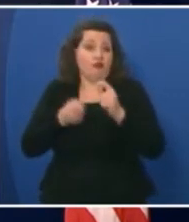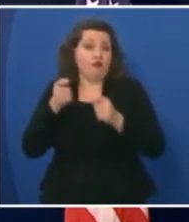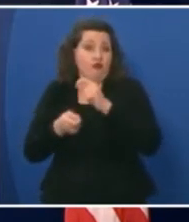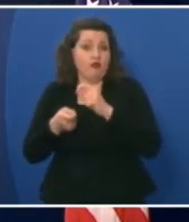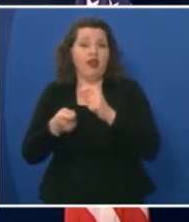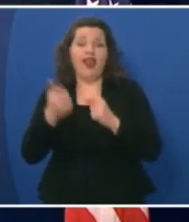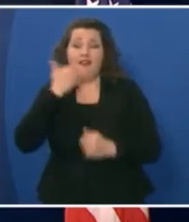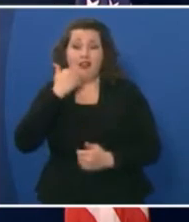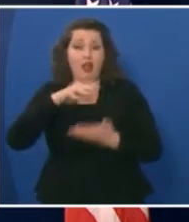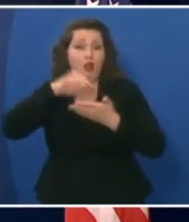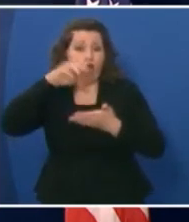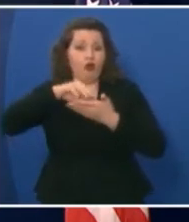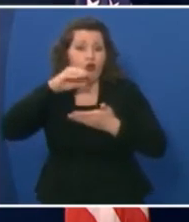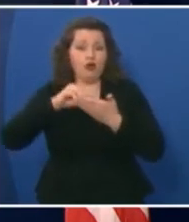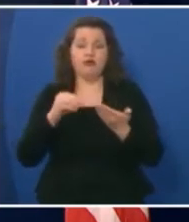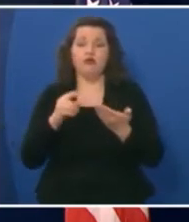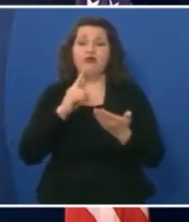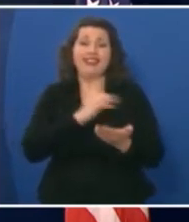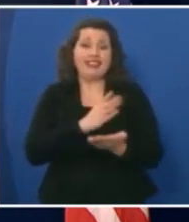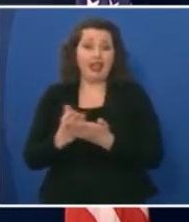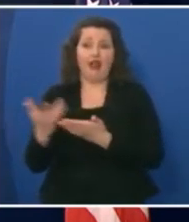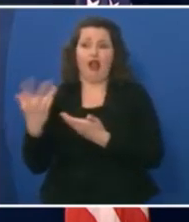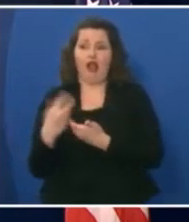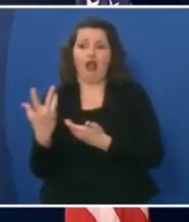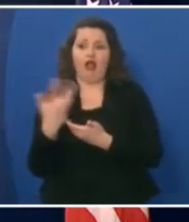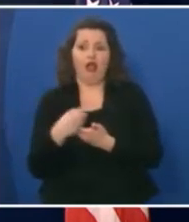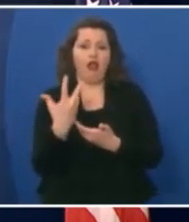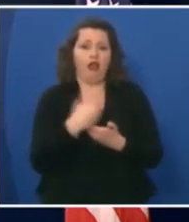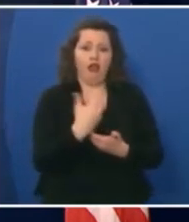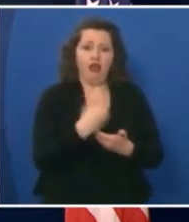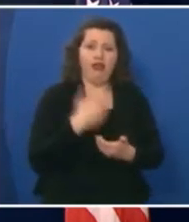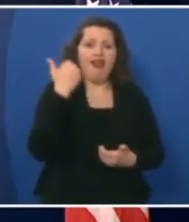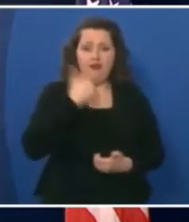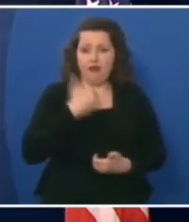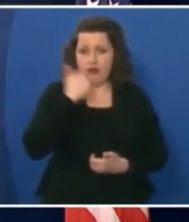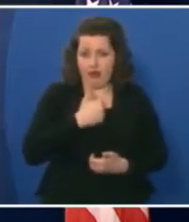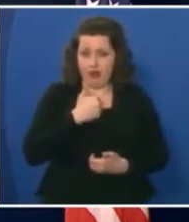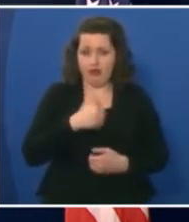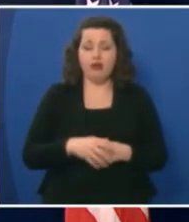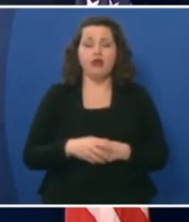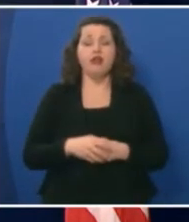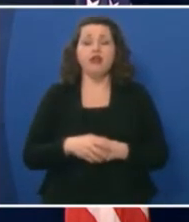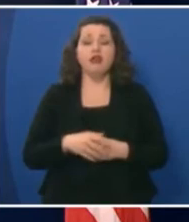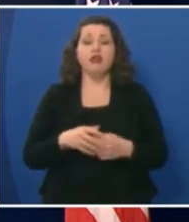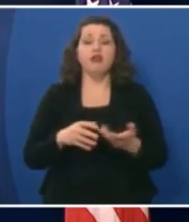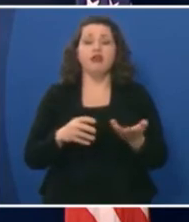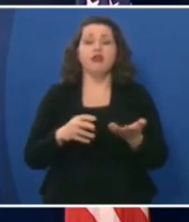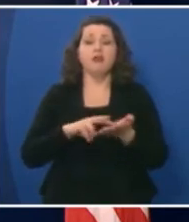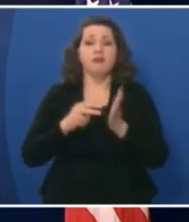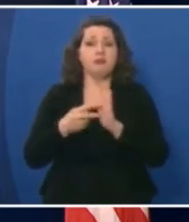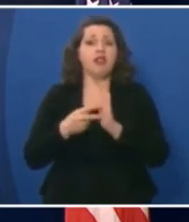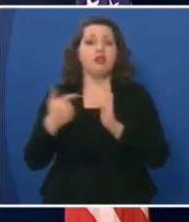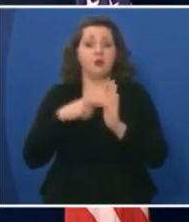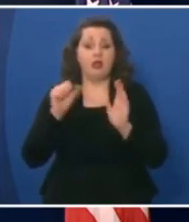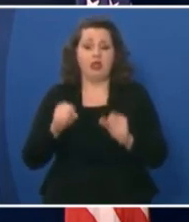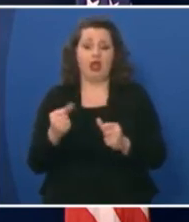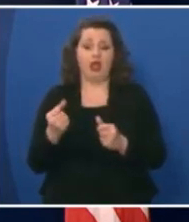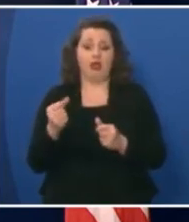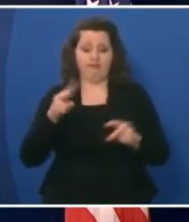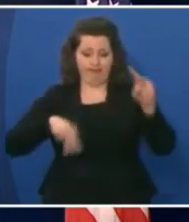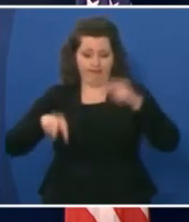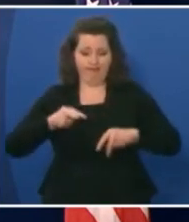more daily. We're gathering more information on a daily basis so that we can make the decisions to